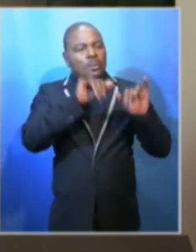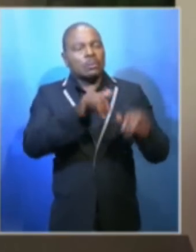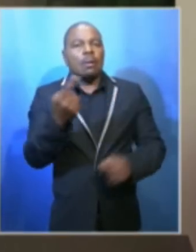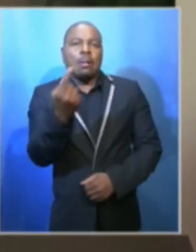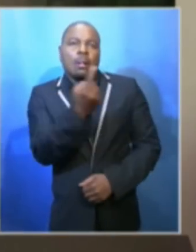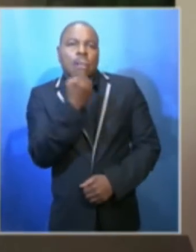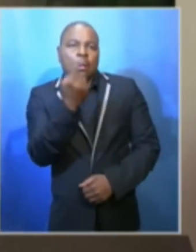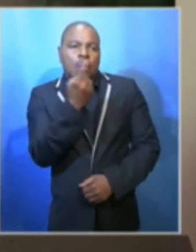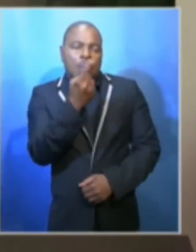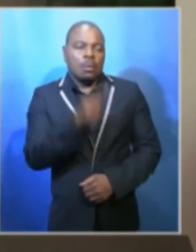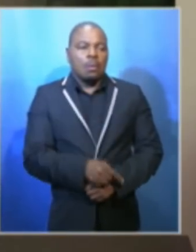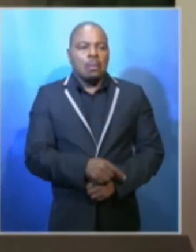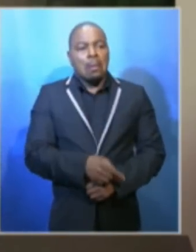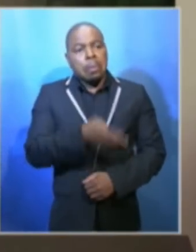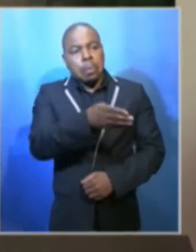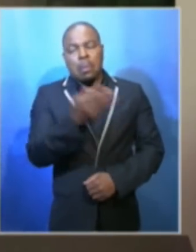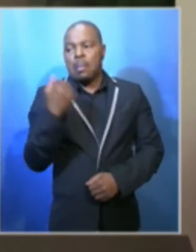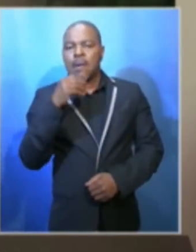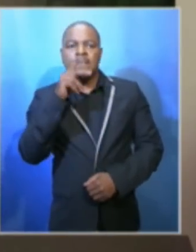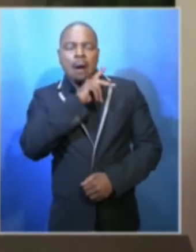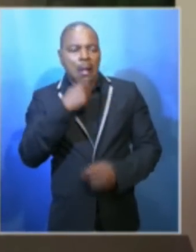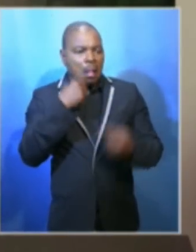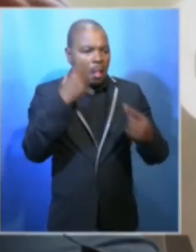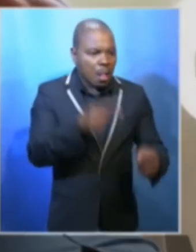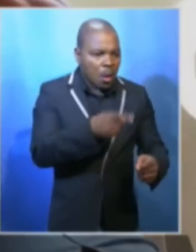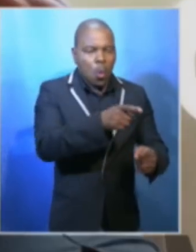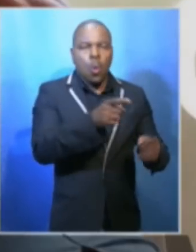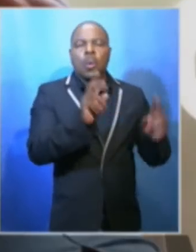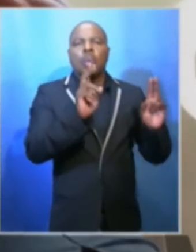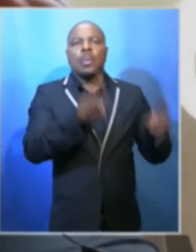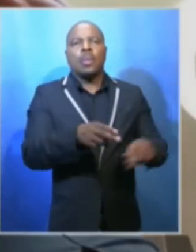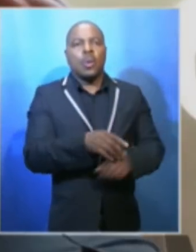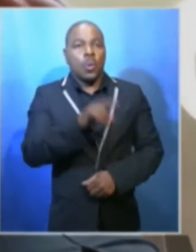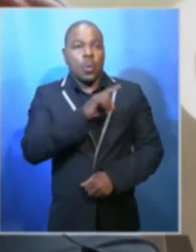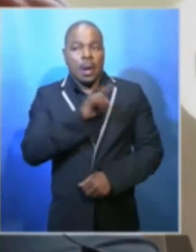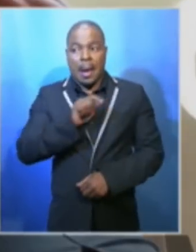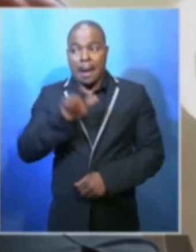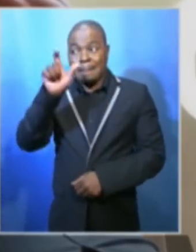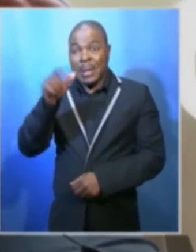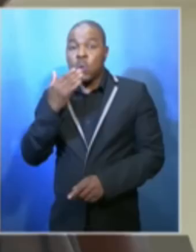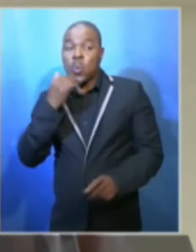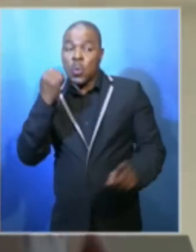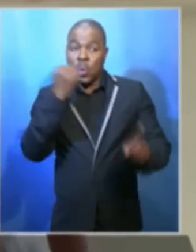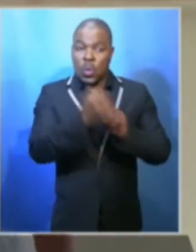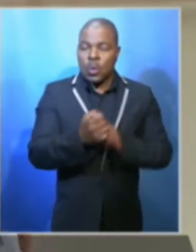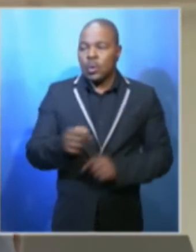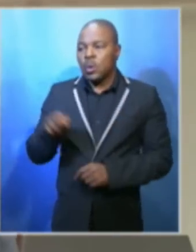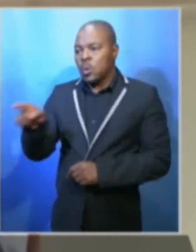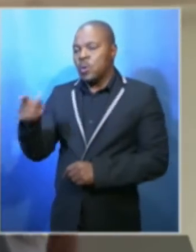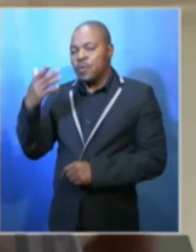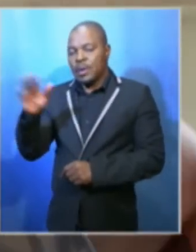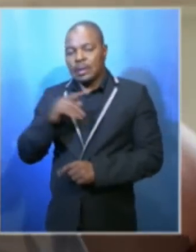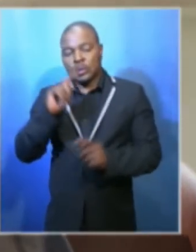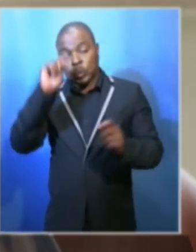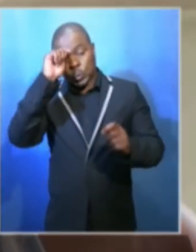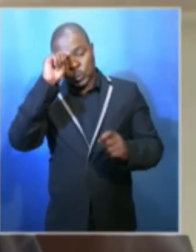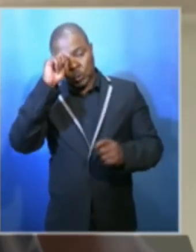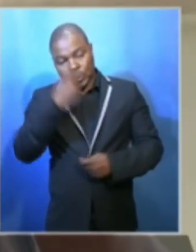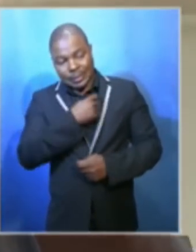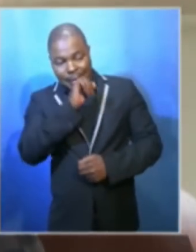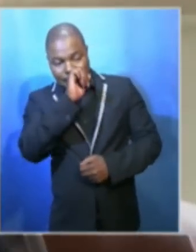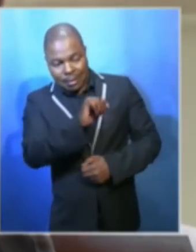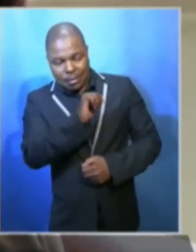a tlhokafetse ka la botlhano morago ga gore yo go begwang e le mmolai a ipubule mo go moradi wa Moswi yo neng a itsisi